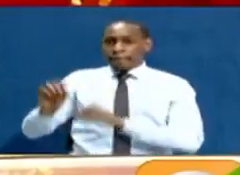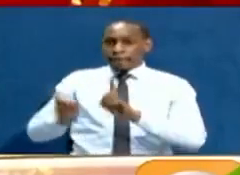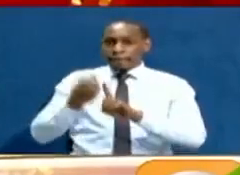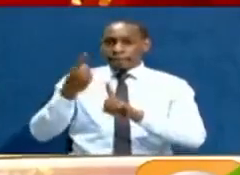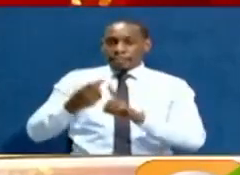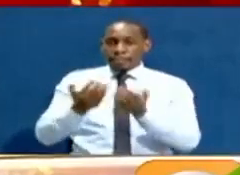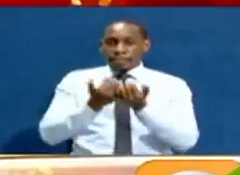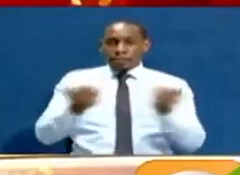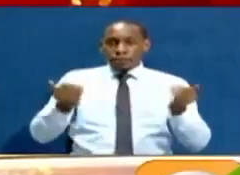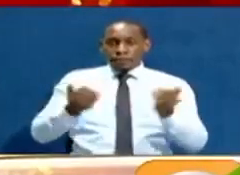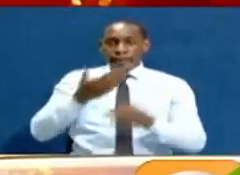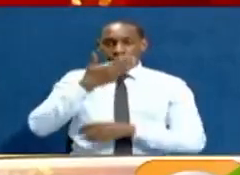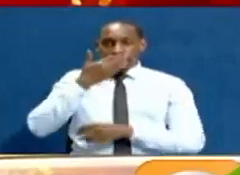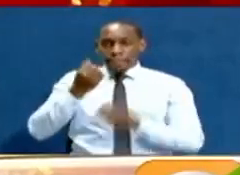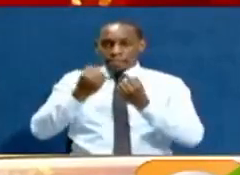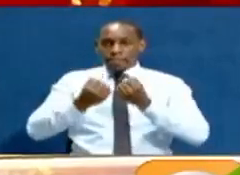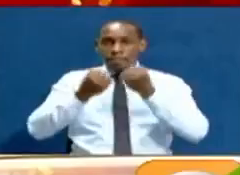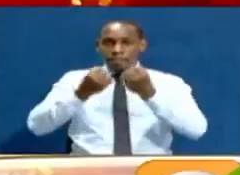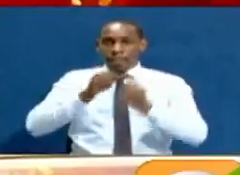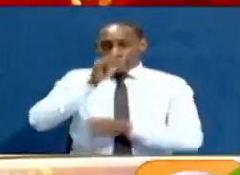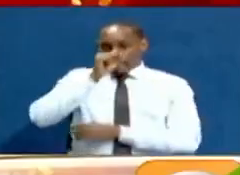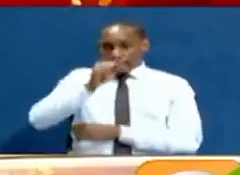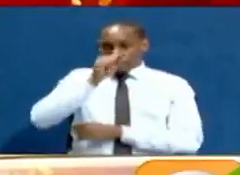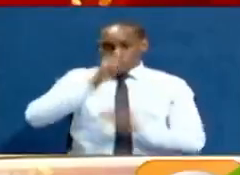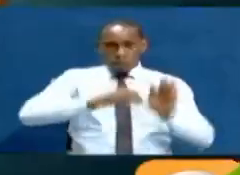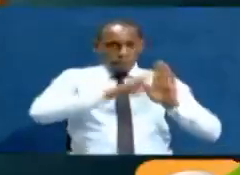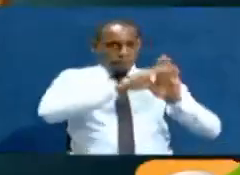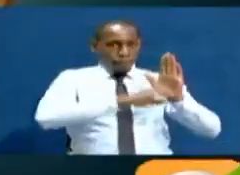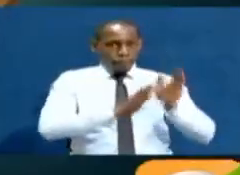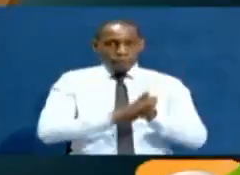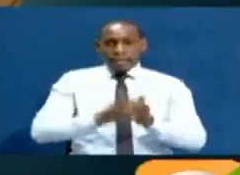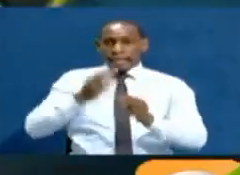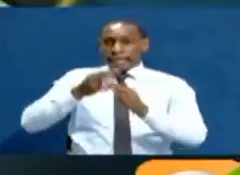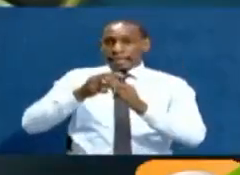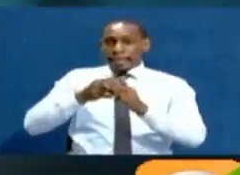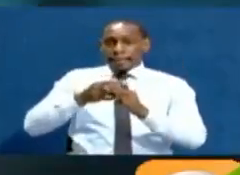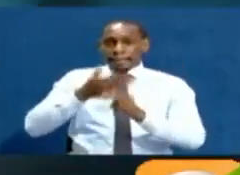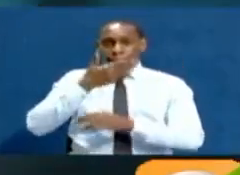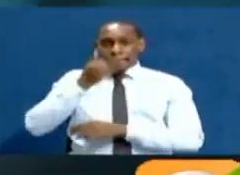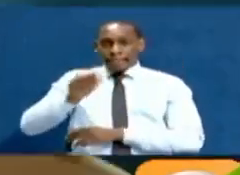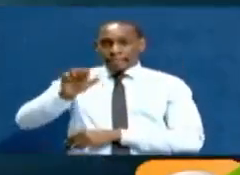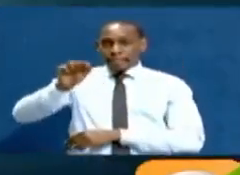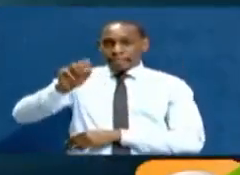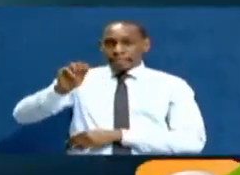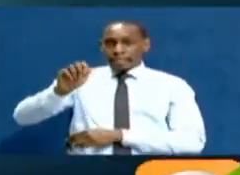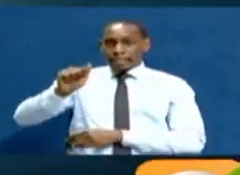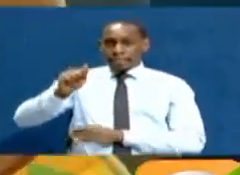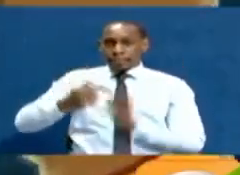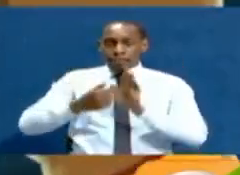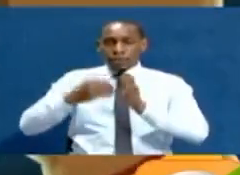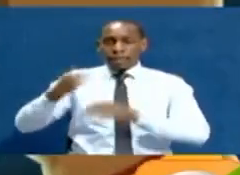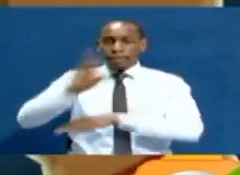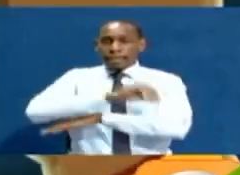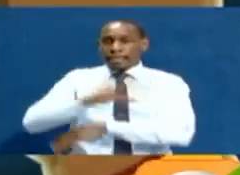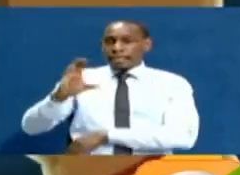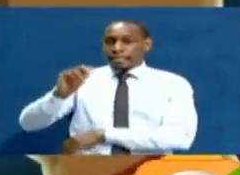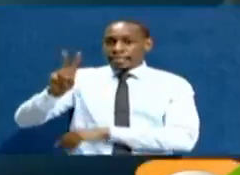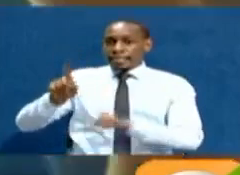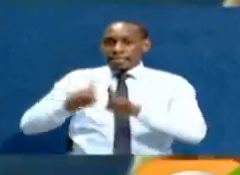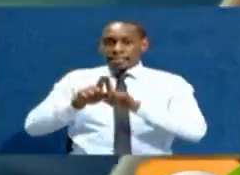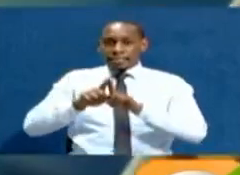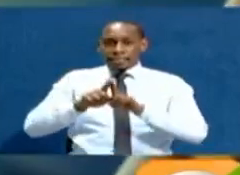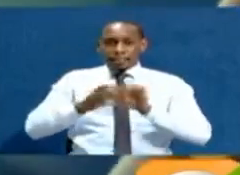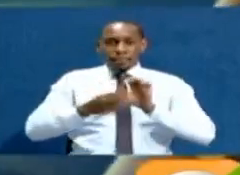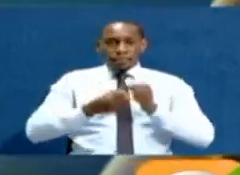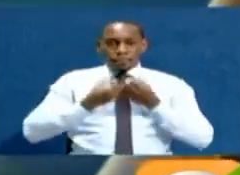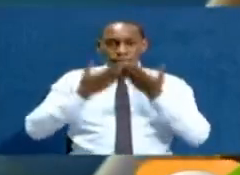first kid superhero animated series. Now, the series, named Super Sema, will be featured daily on Citizen Television and promoted